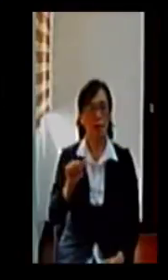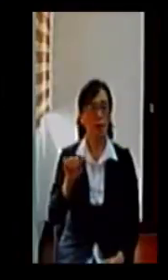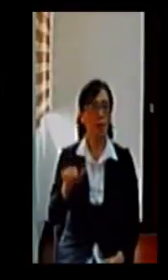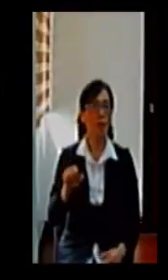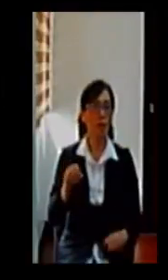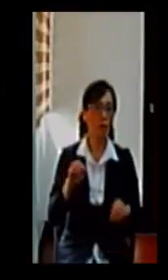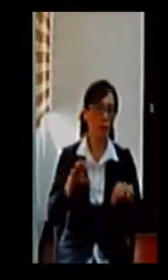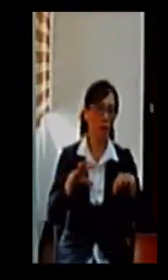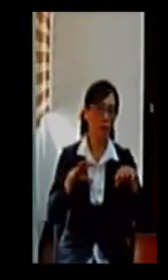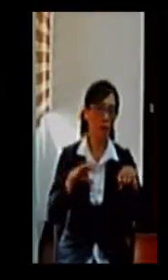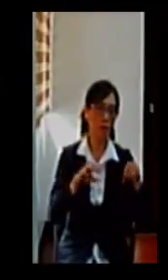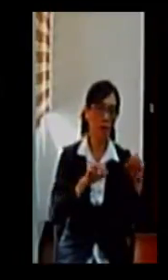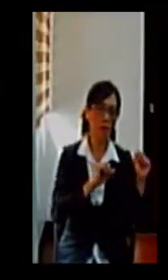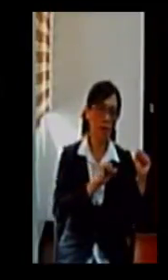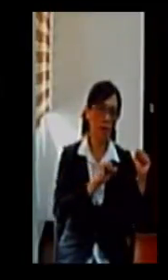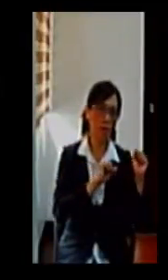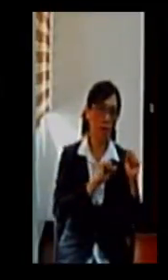our